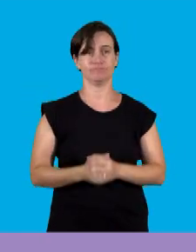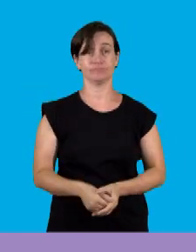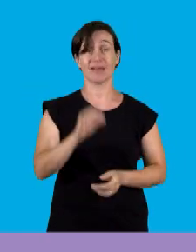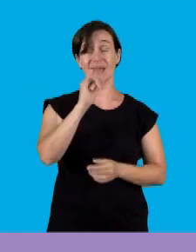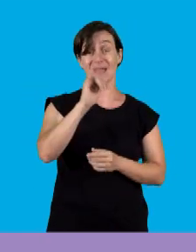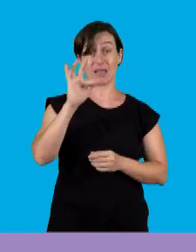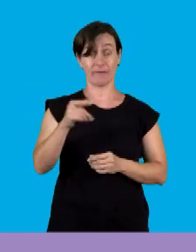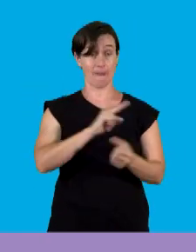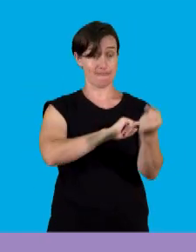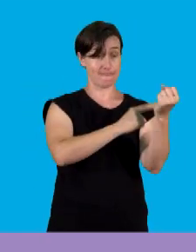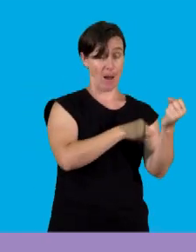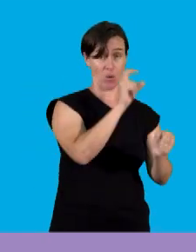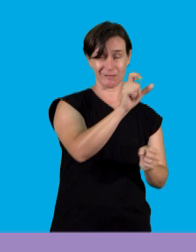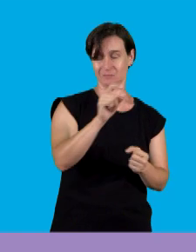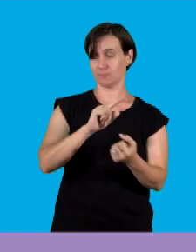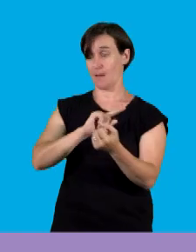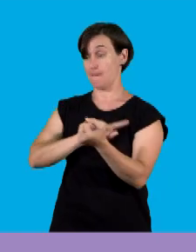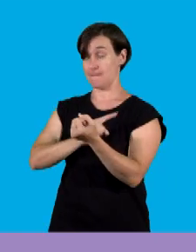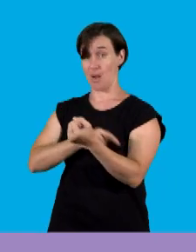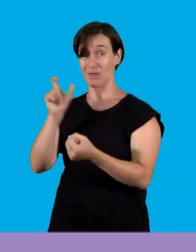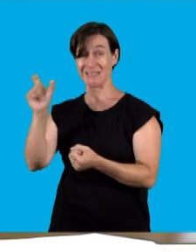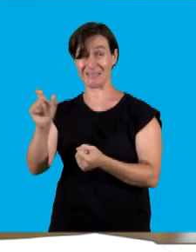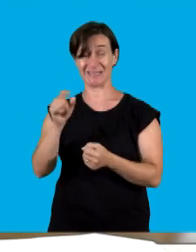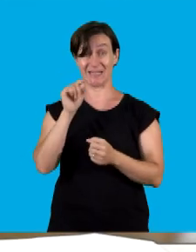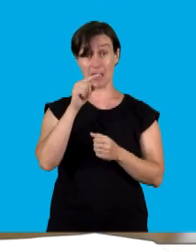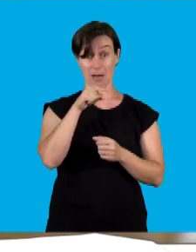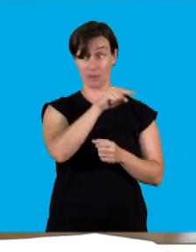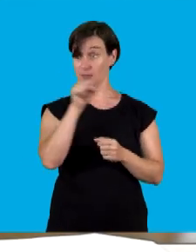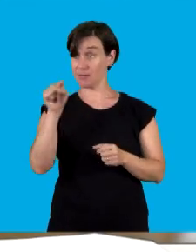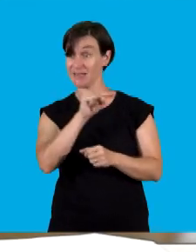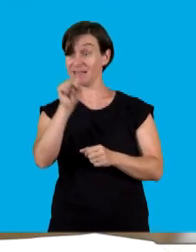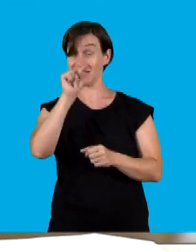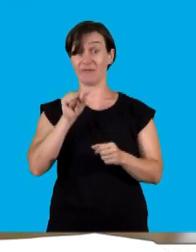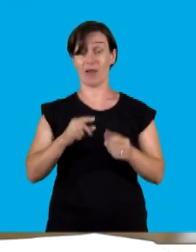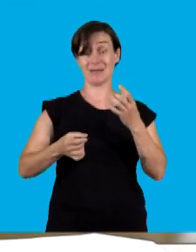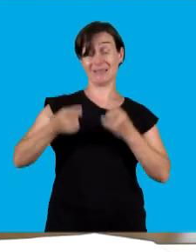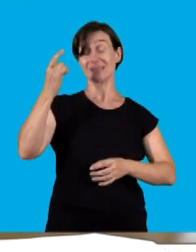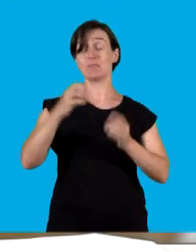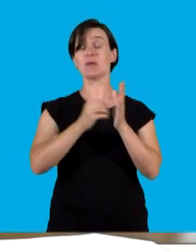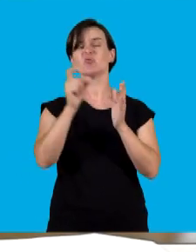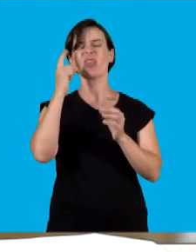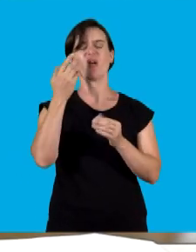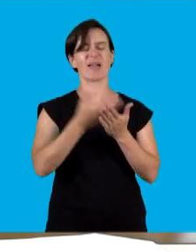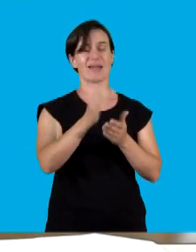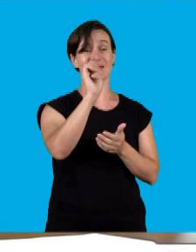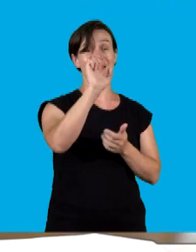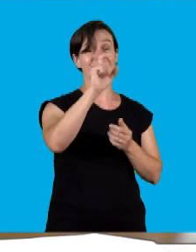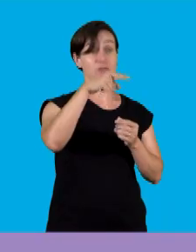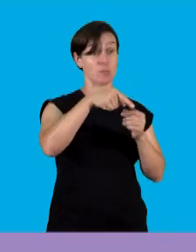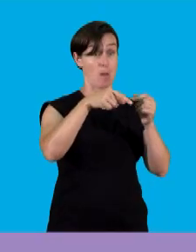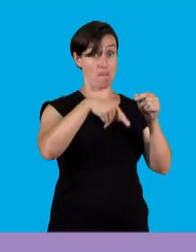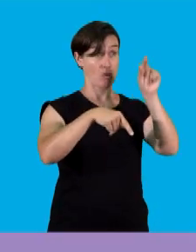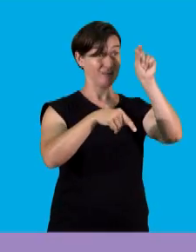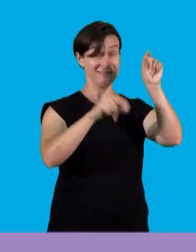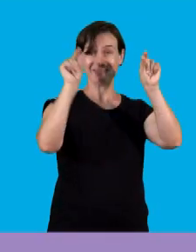powers of the same base, it is common to also divide the exponents. Now, make sure